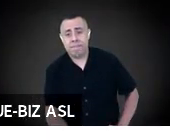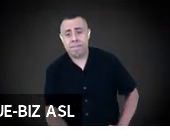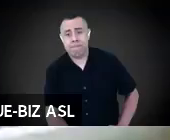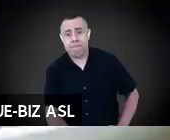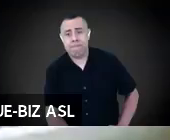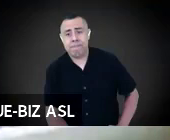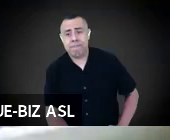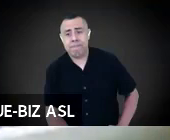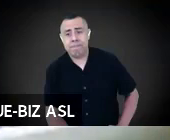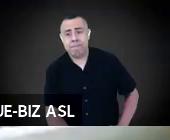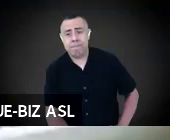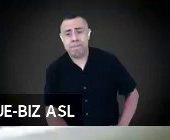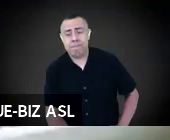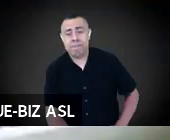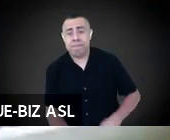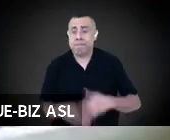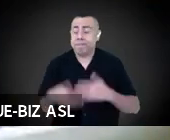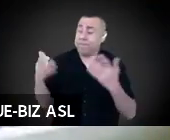I would say